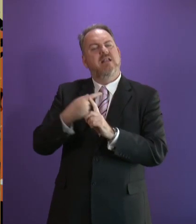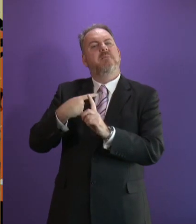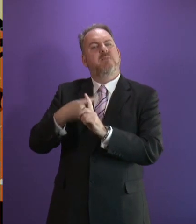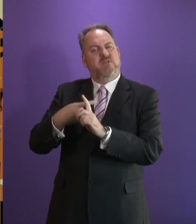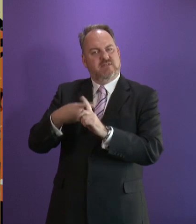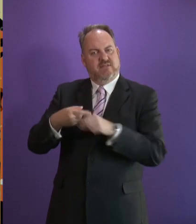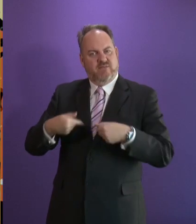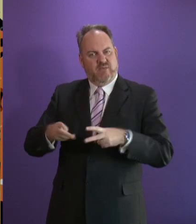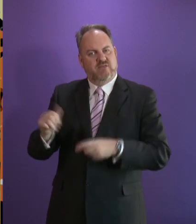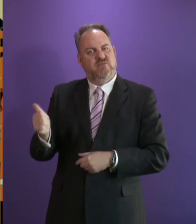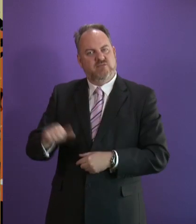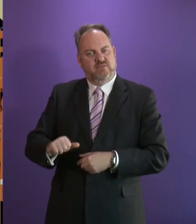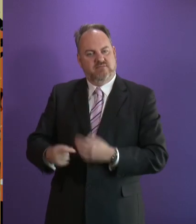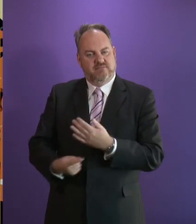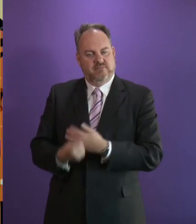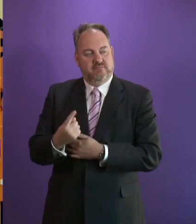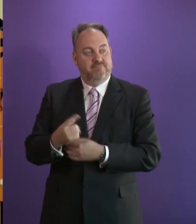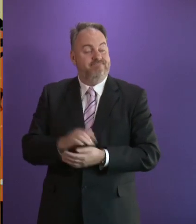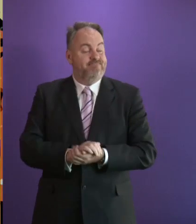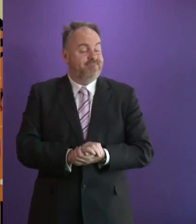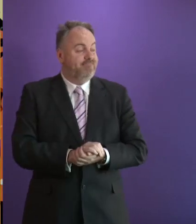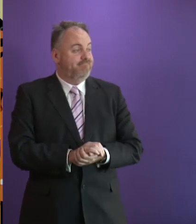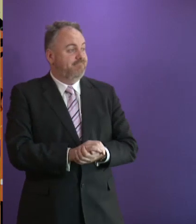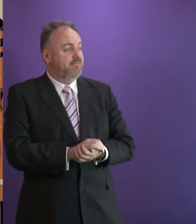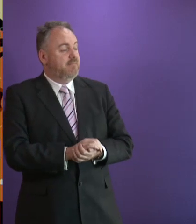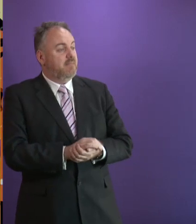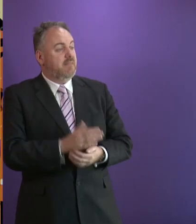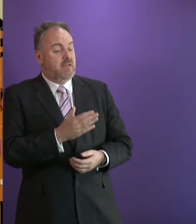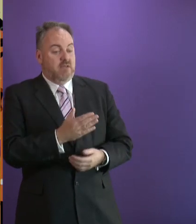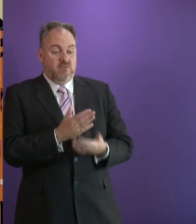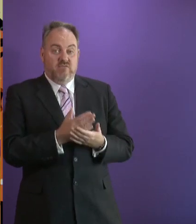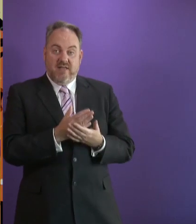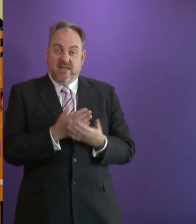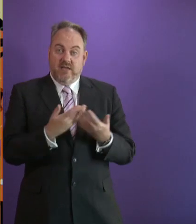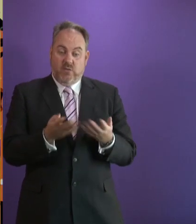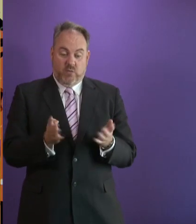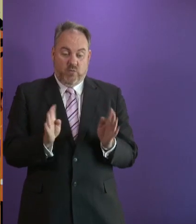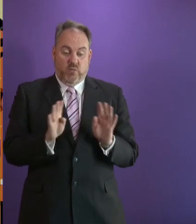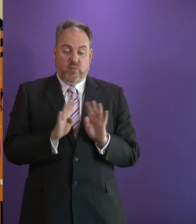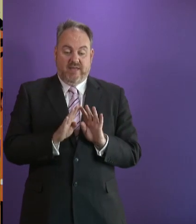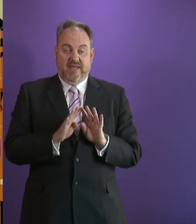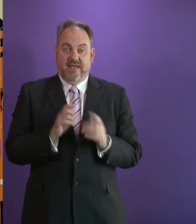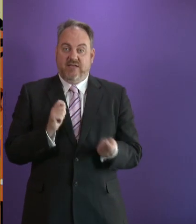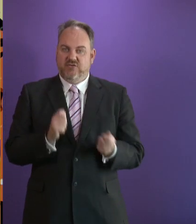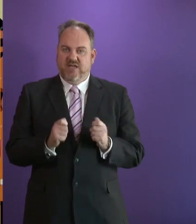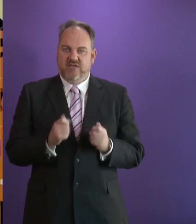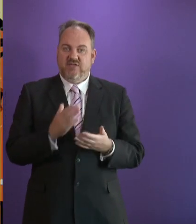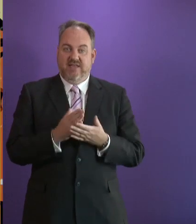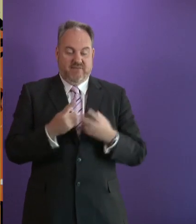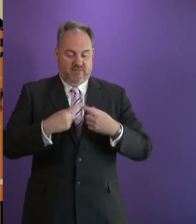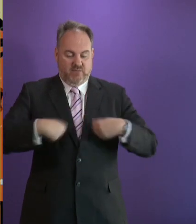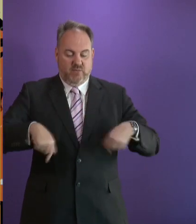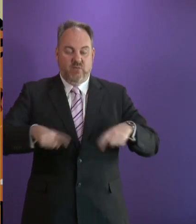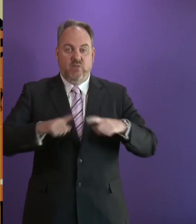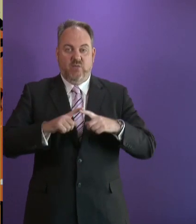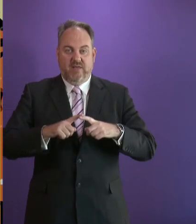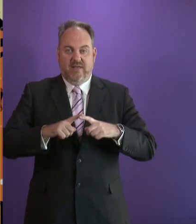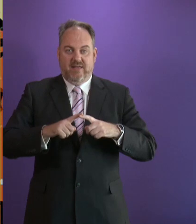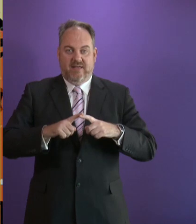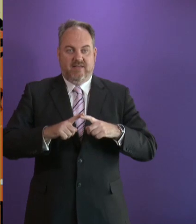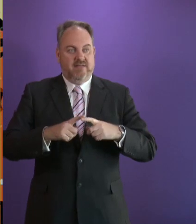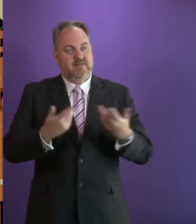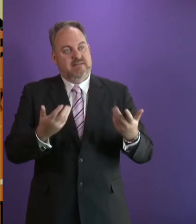Alison. I think we all in this room and in the hubs and across Scotland, we can all make that difference ourselves. If all the current situation is the